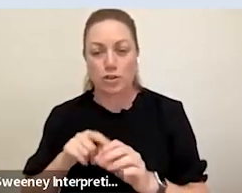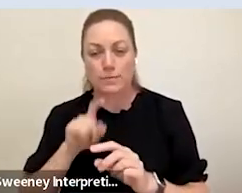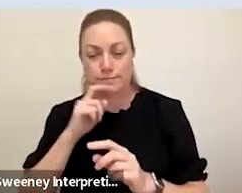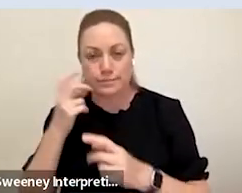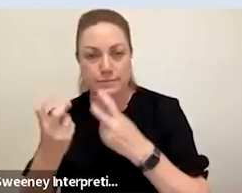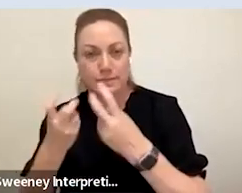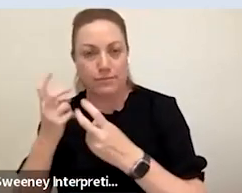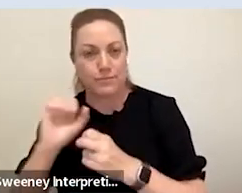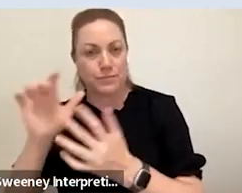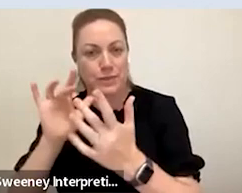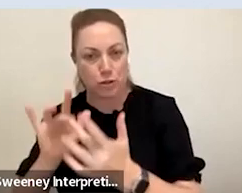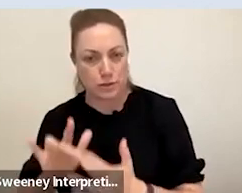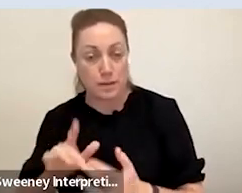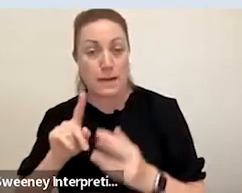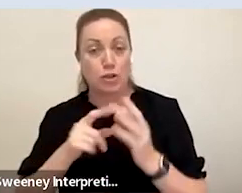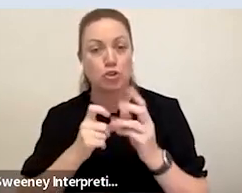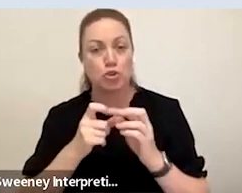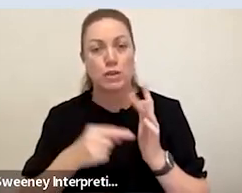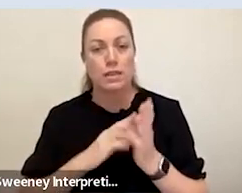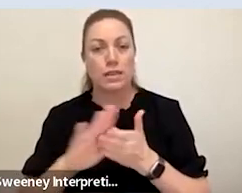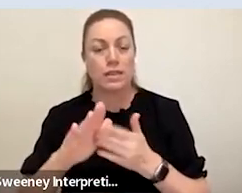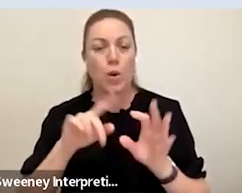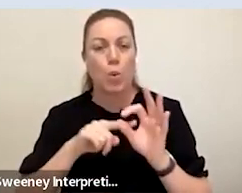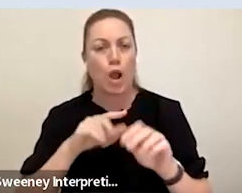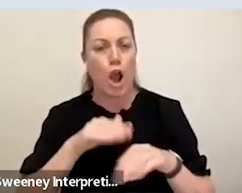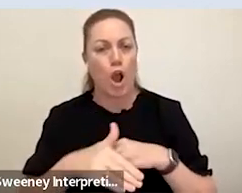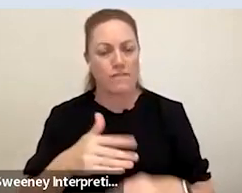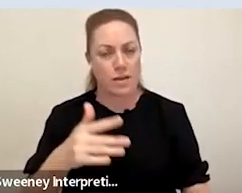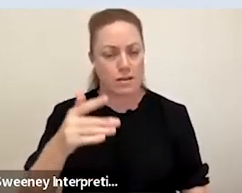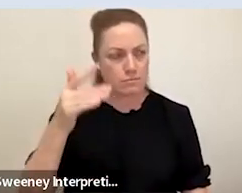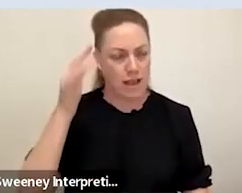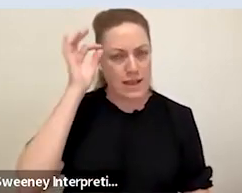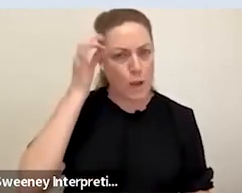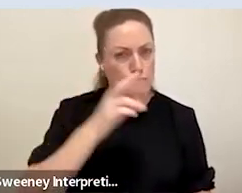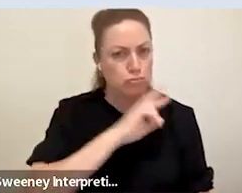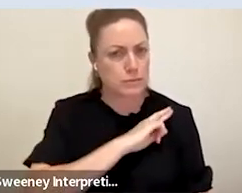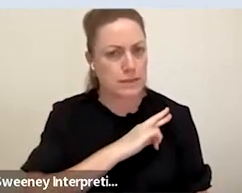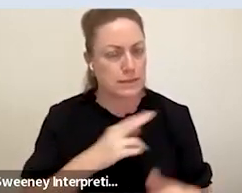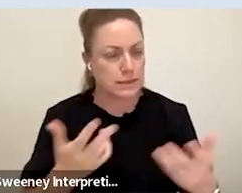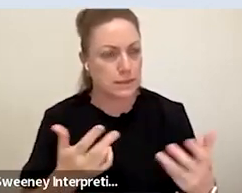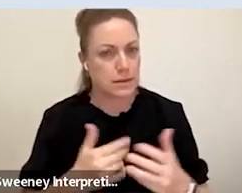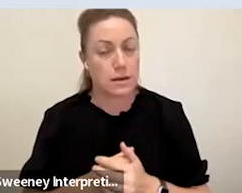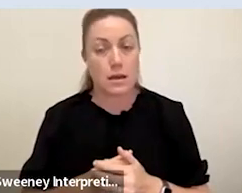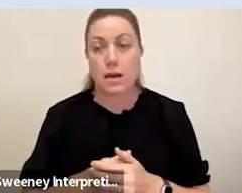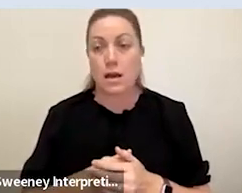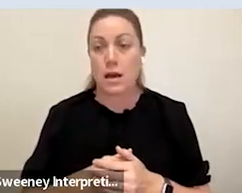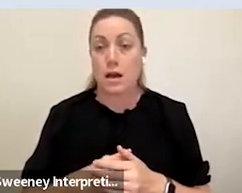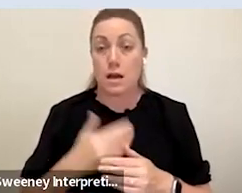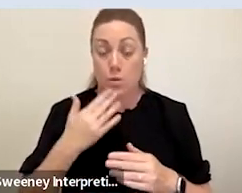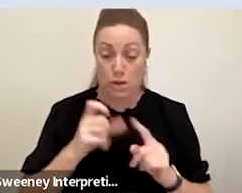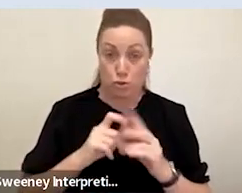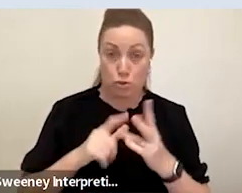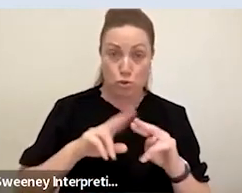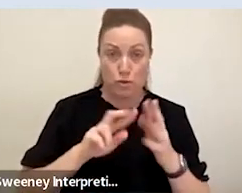of council. So Judith has a question that says, what happens next after you attend and conduct a forum with